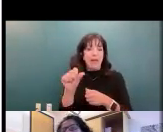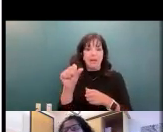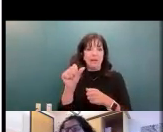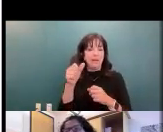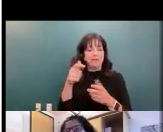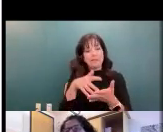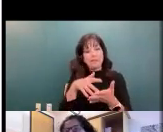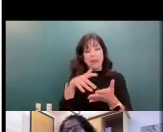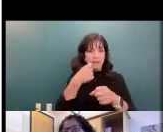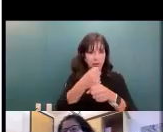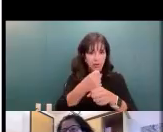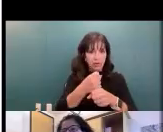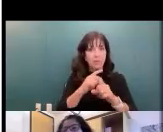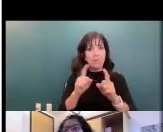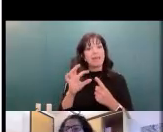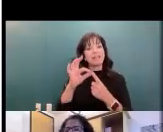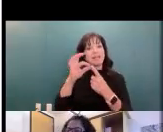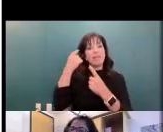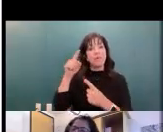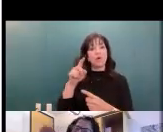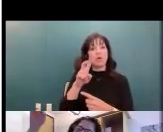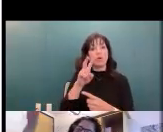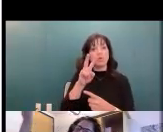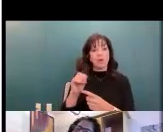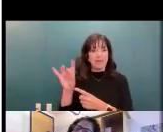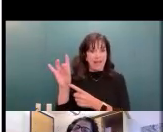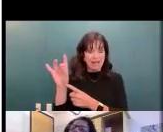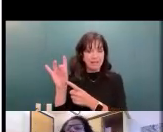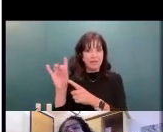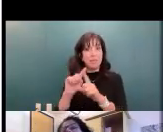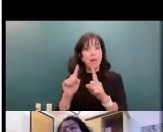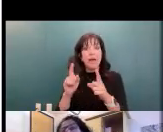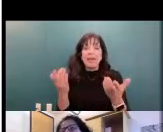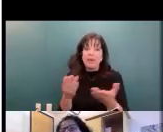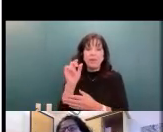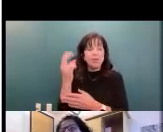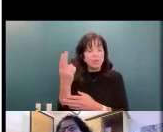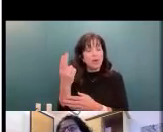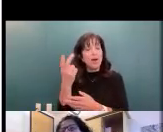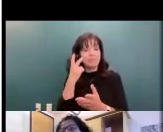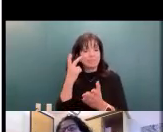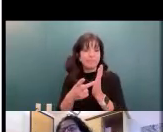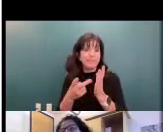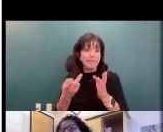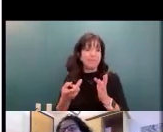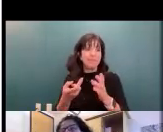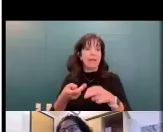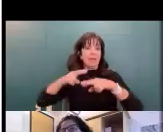year, except for 2008. So again, even in Utah, we've seen an increase over time in the